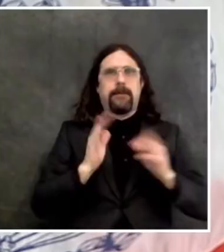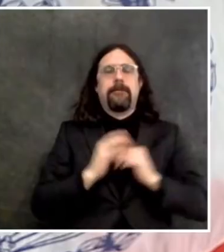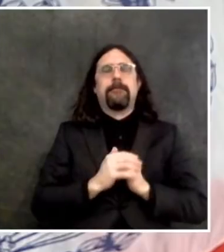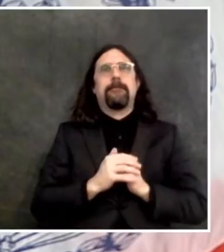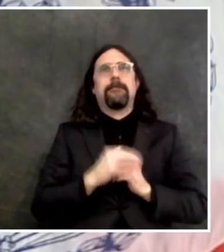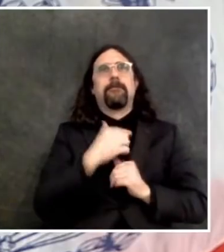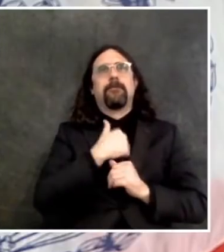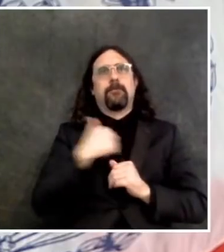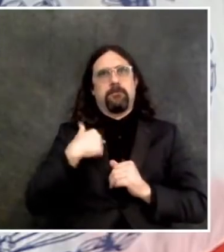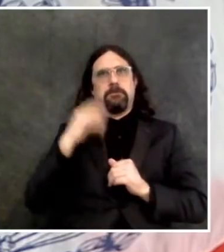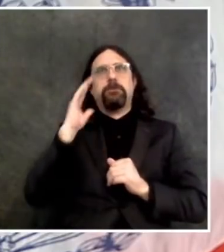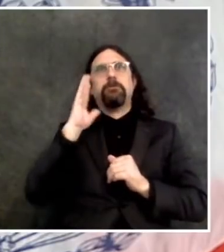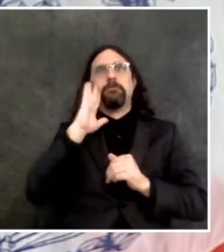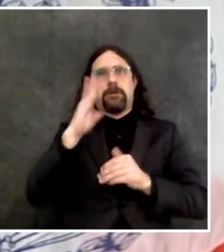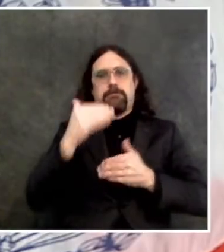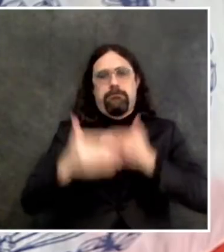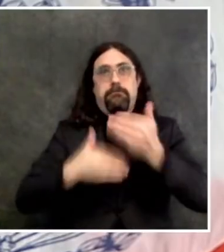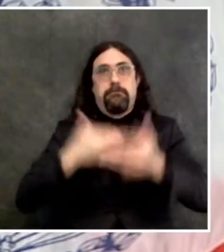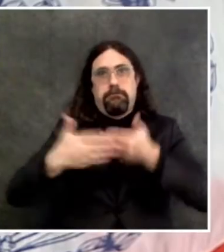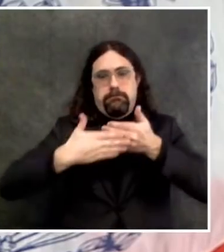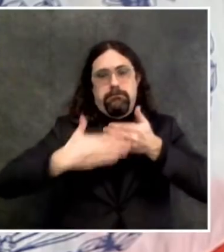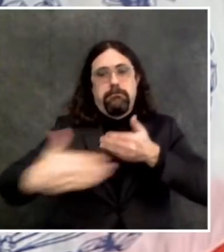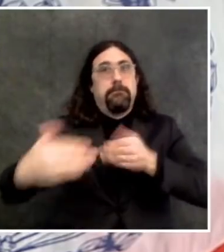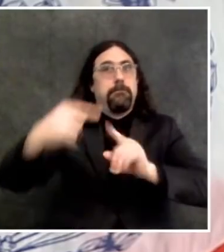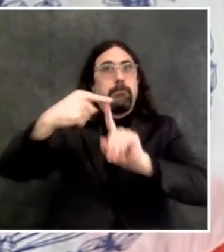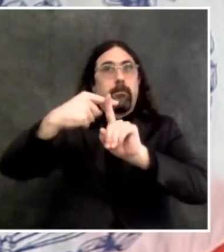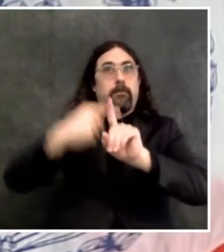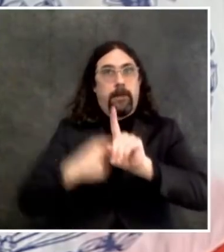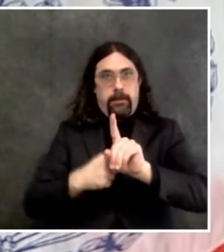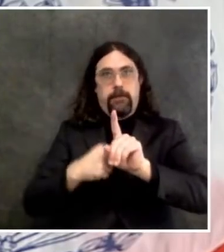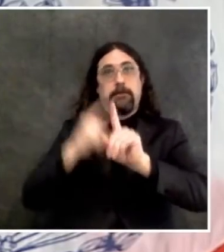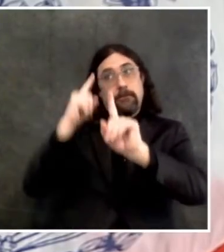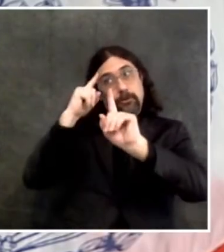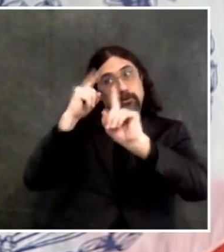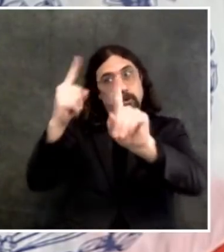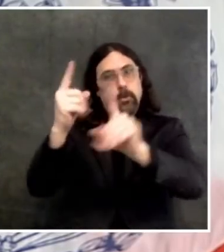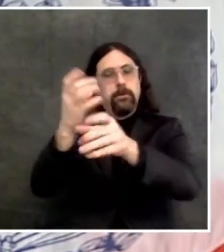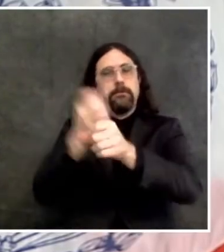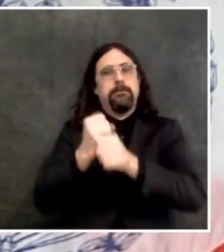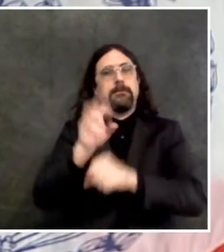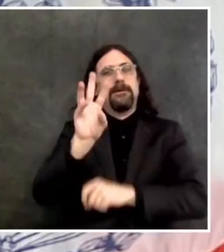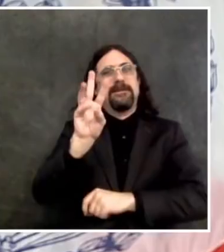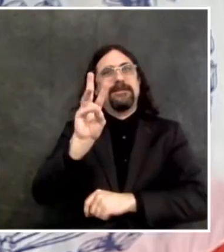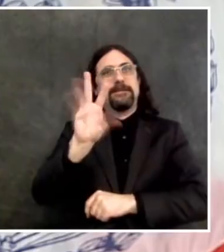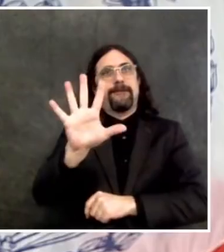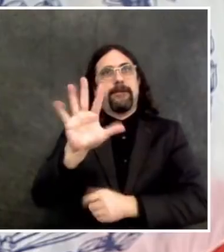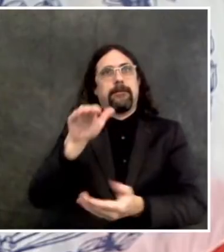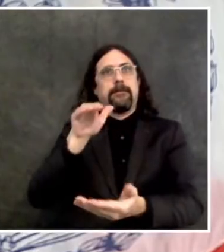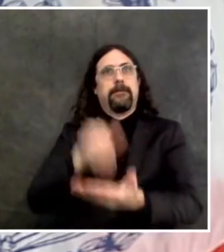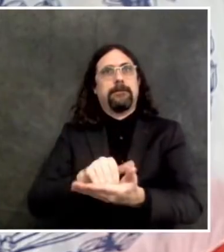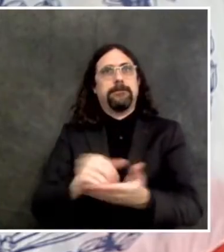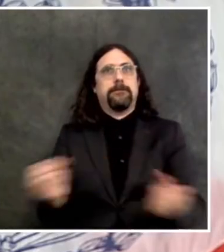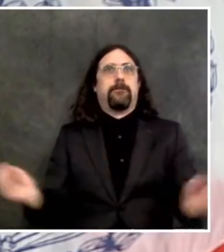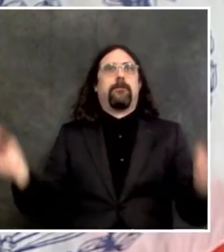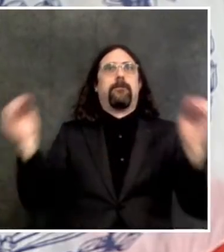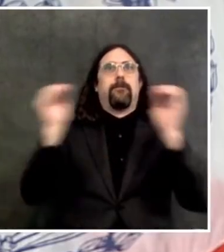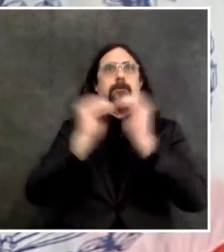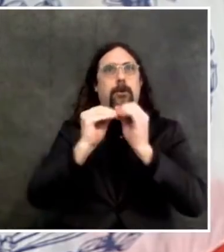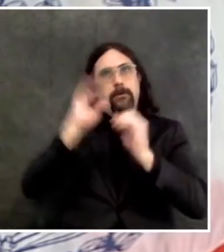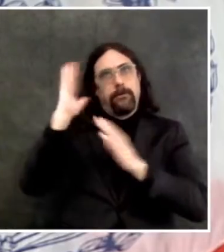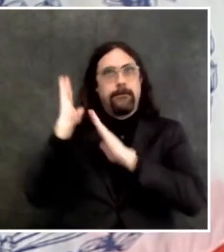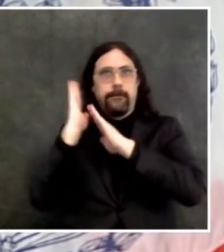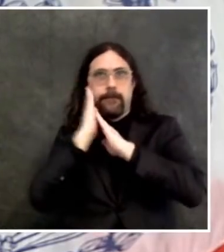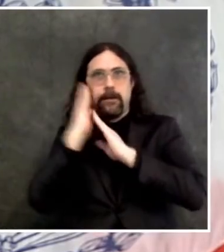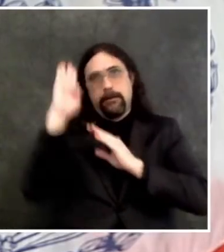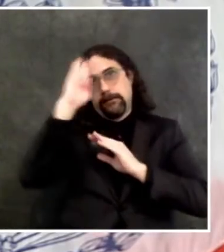weeks. And I think he understood that that will be a Herculean effort. But I said to him, we believe we can do that,